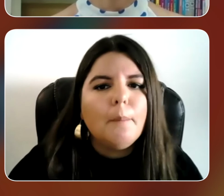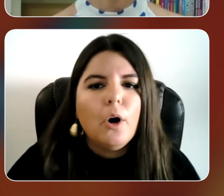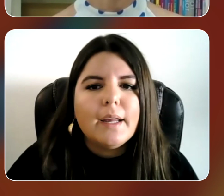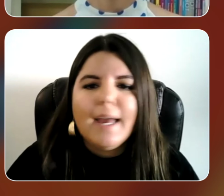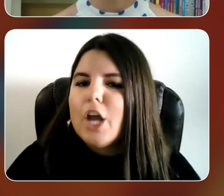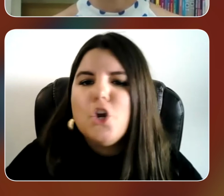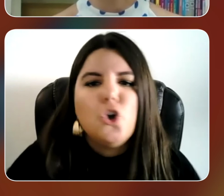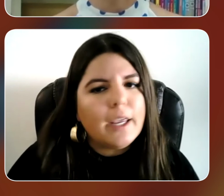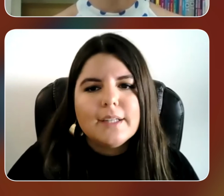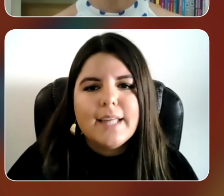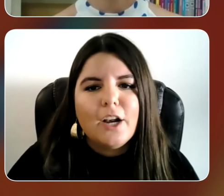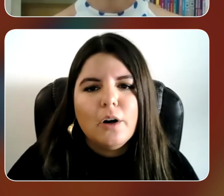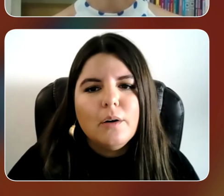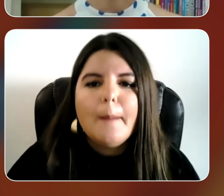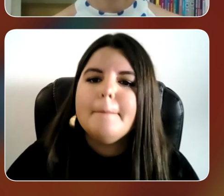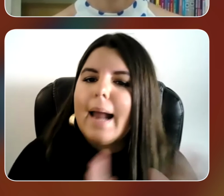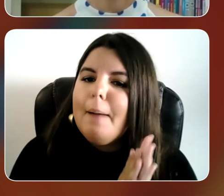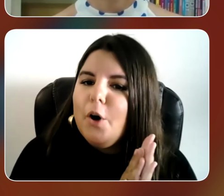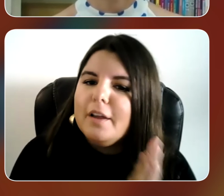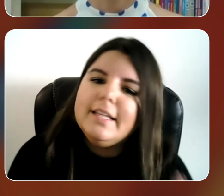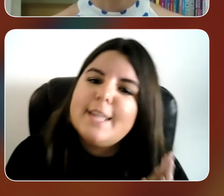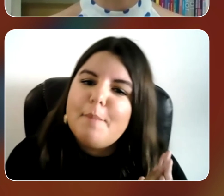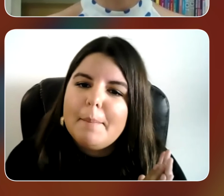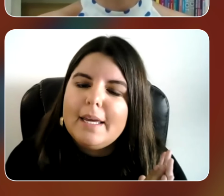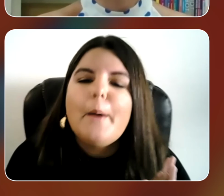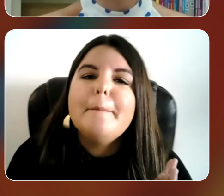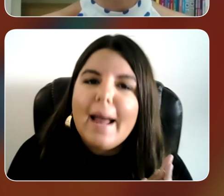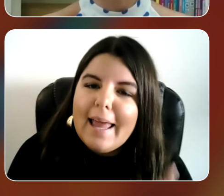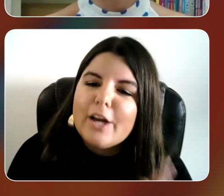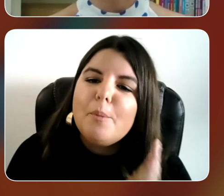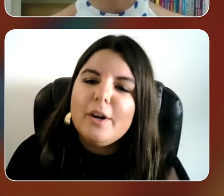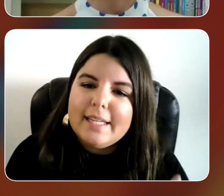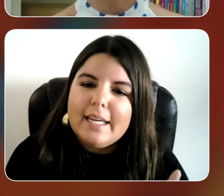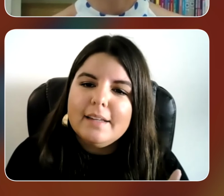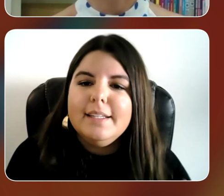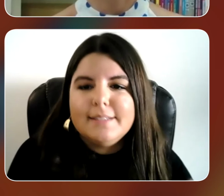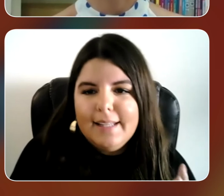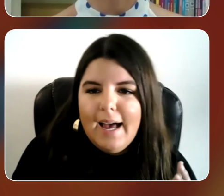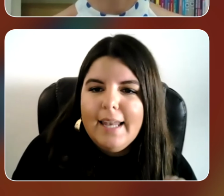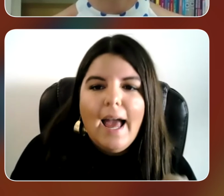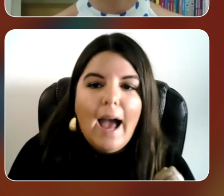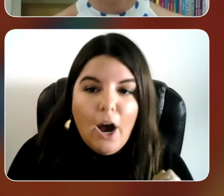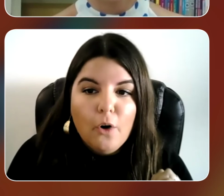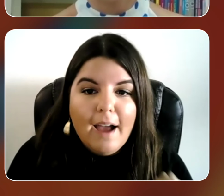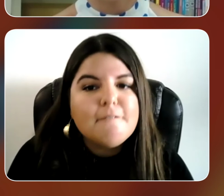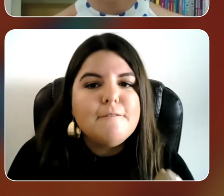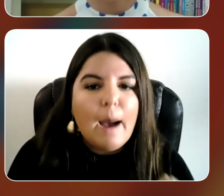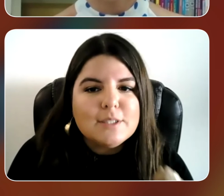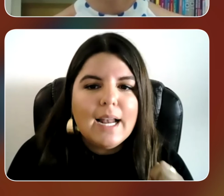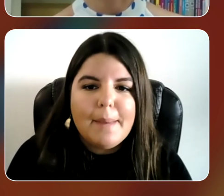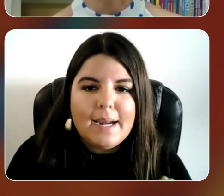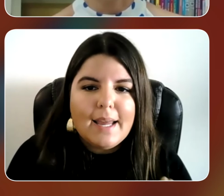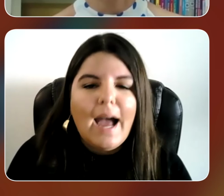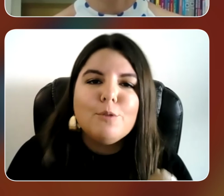combino porque no quiero hacerlo. Bravo, dice mami. Me alegro por ti, dice Dad. Ahora